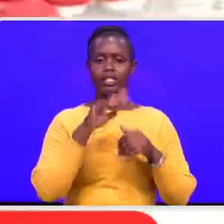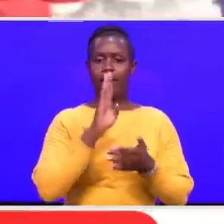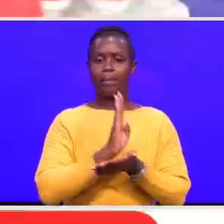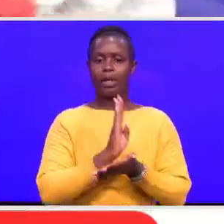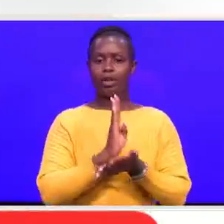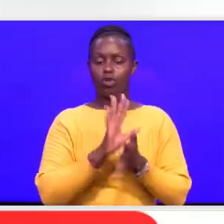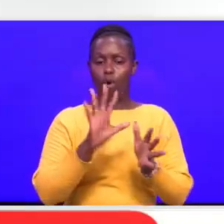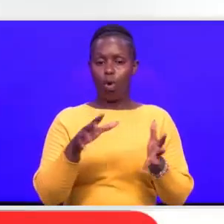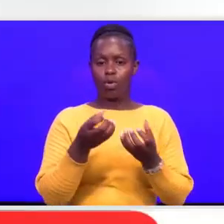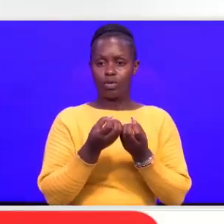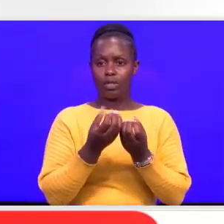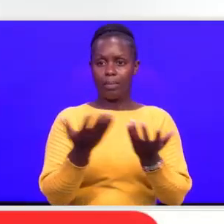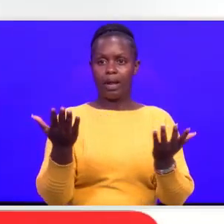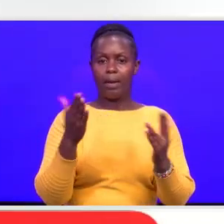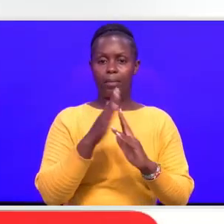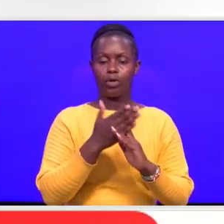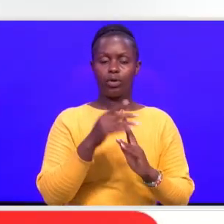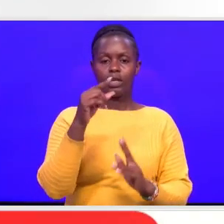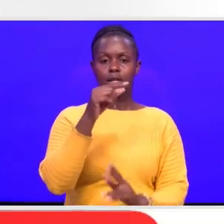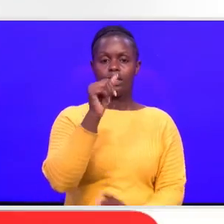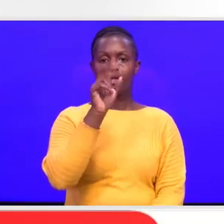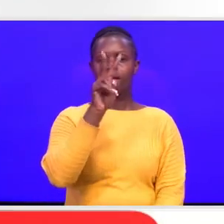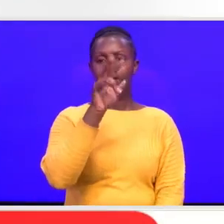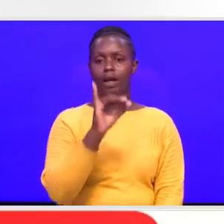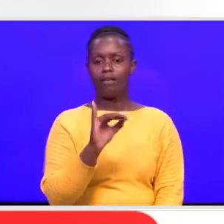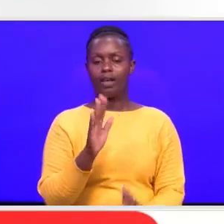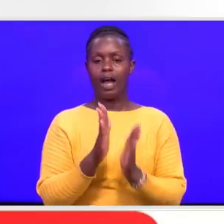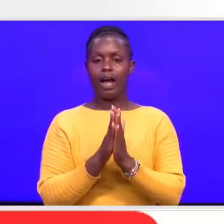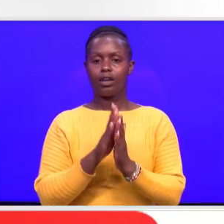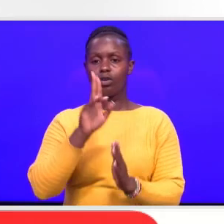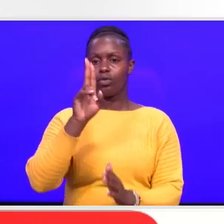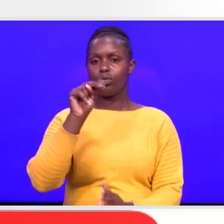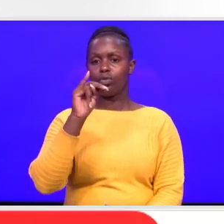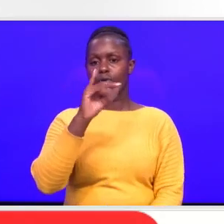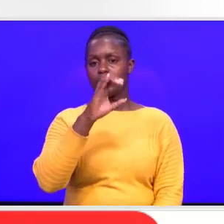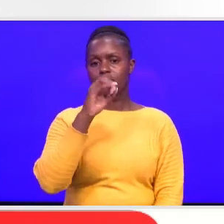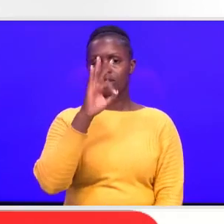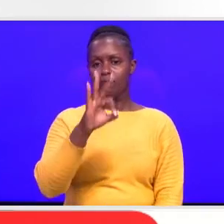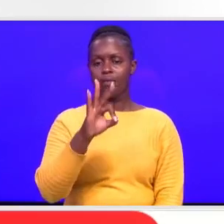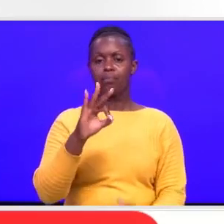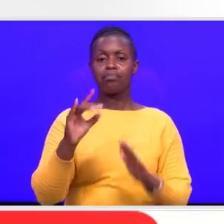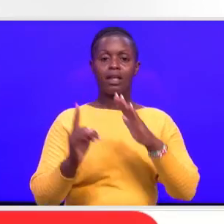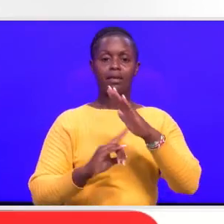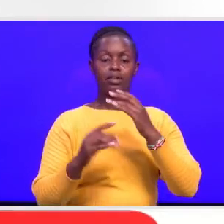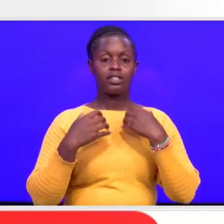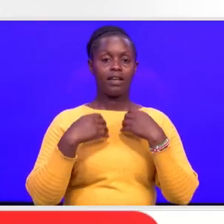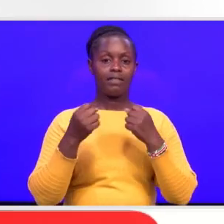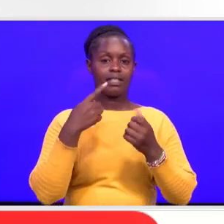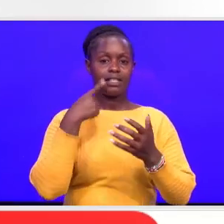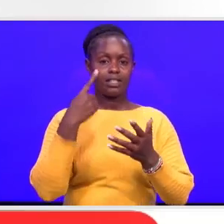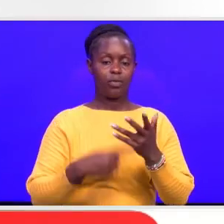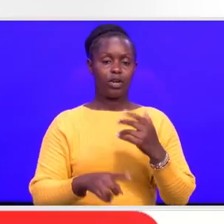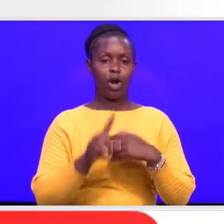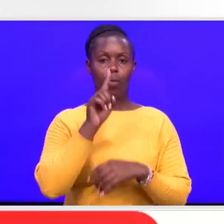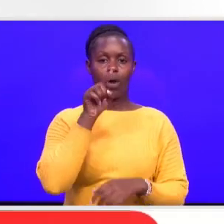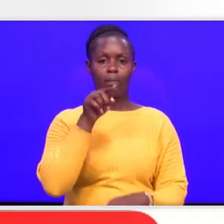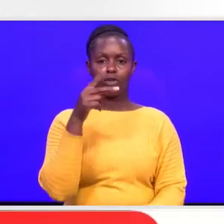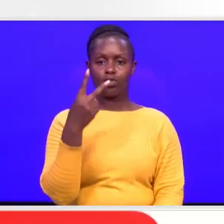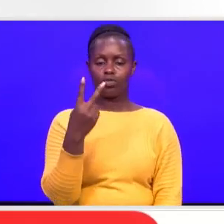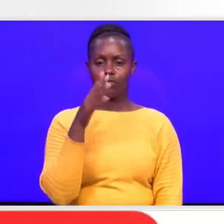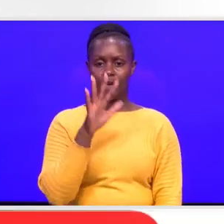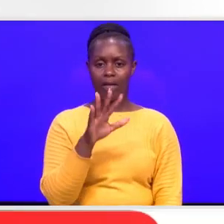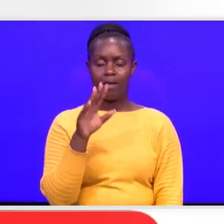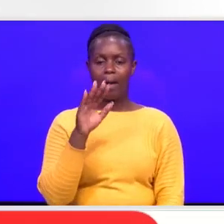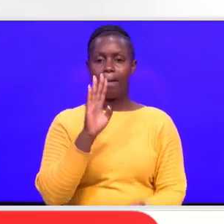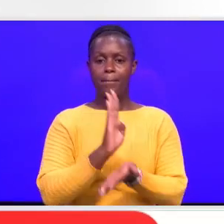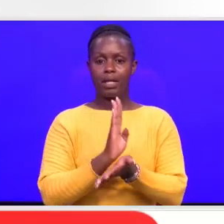suppliers including Gavi and UNICEF. In its recent statement, the Ministry of Health says 1.25 billion Kenya shillings has